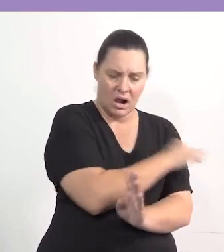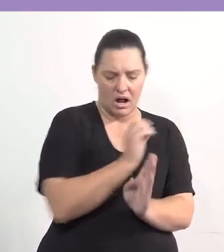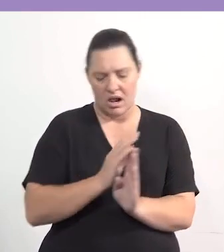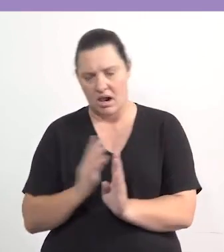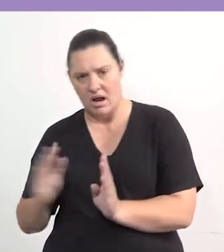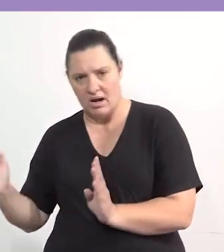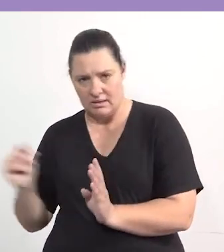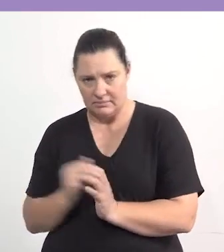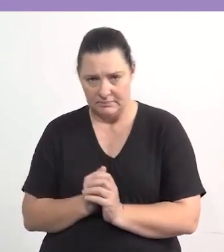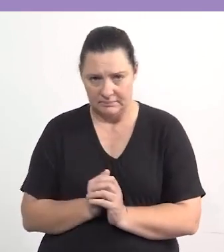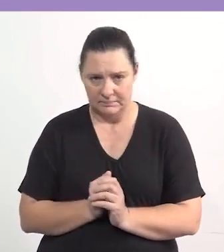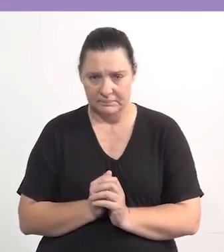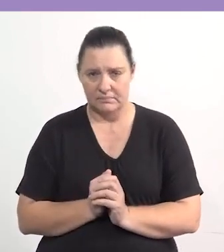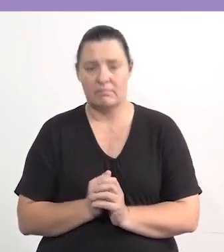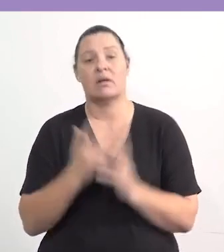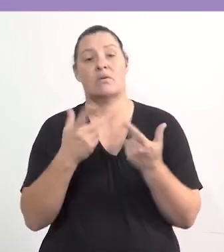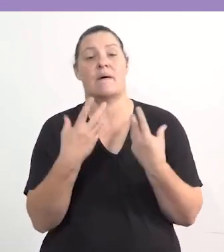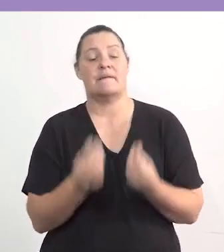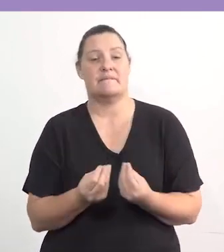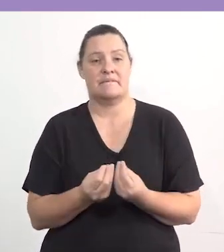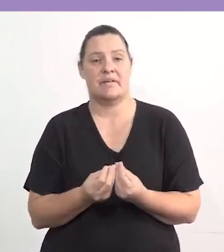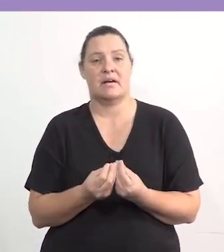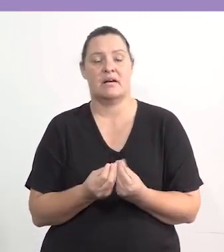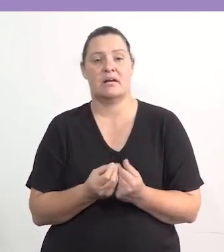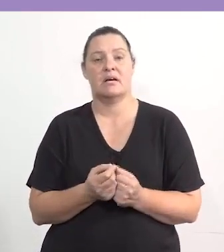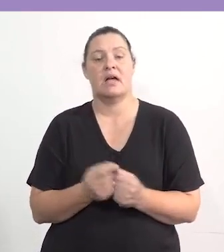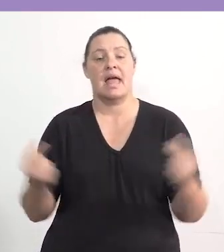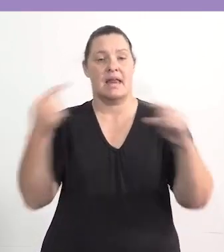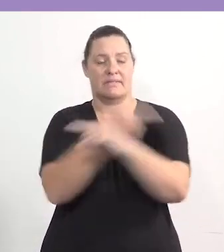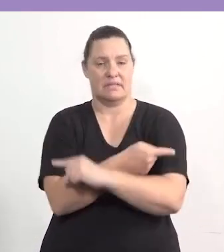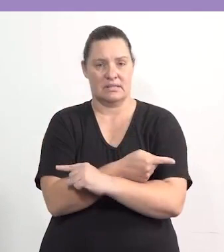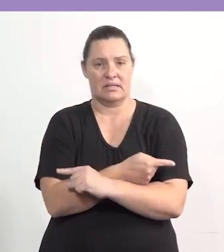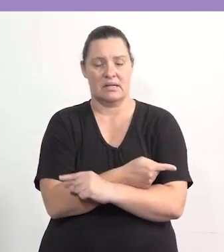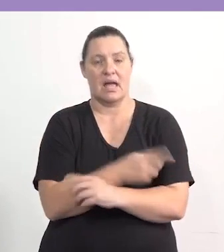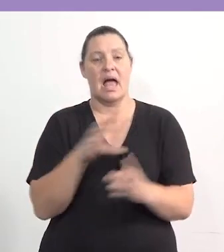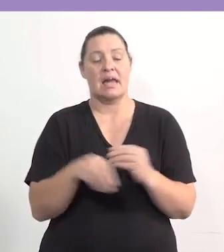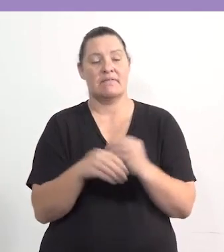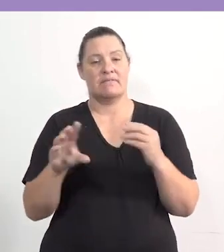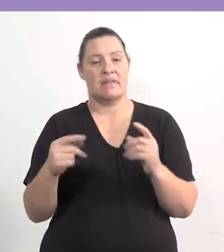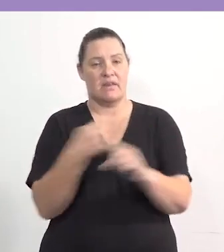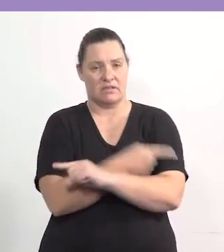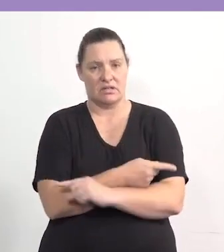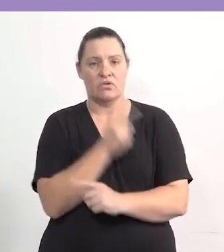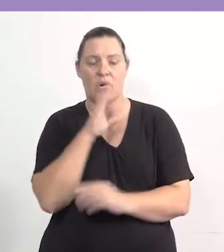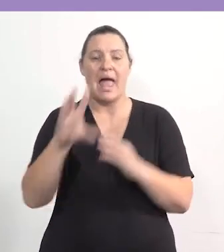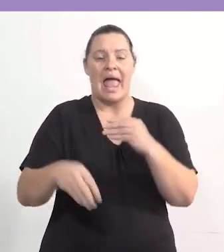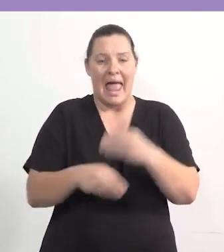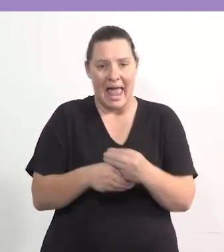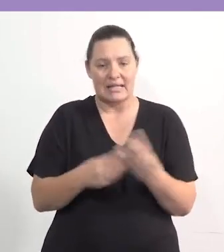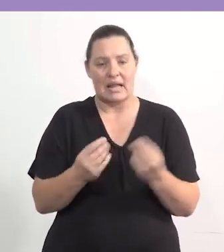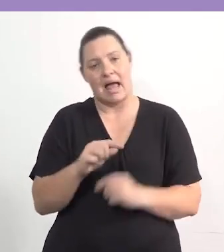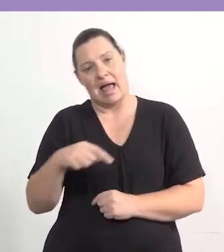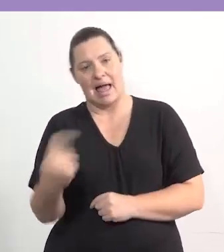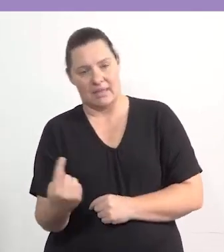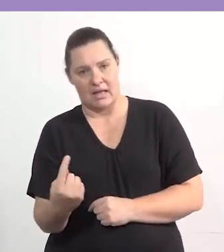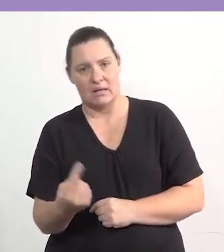left, becoming smaller and smaller. Then we have the additive inverse. Additive inverse is the number that you add to another